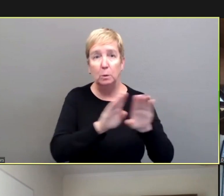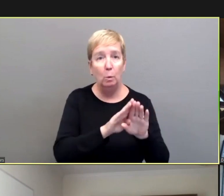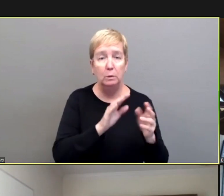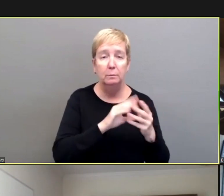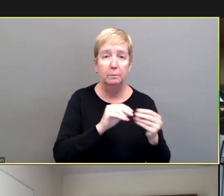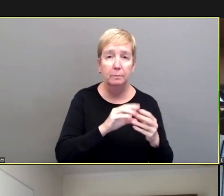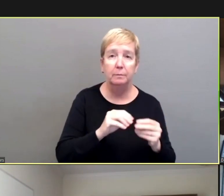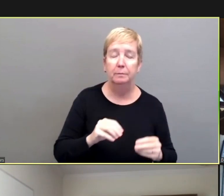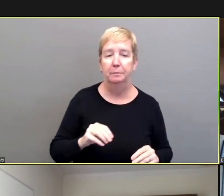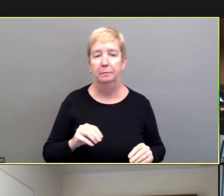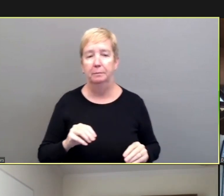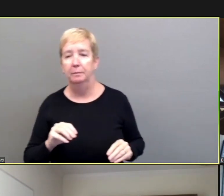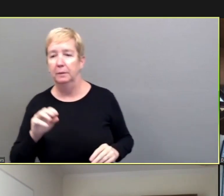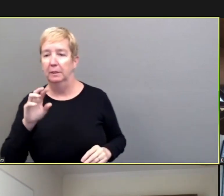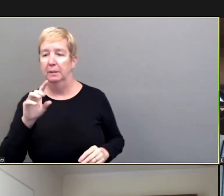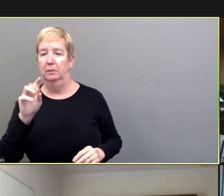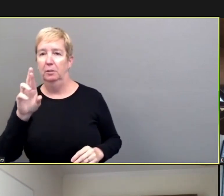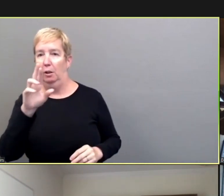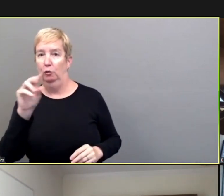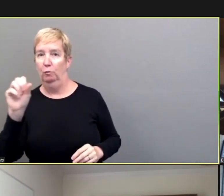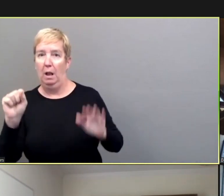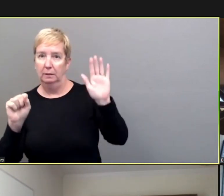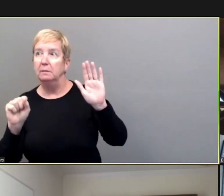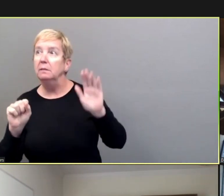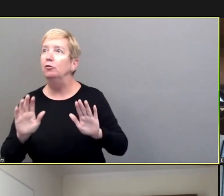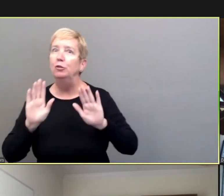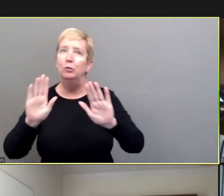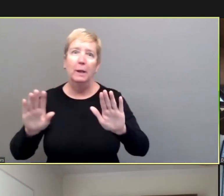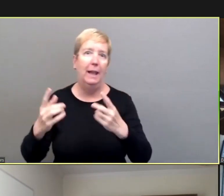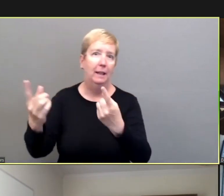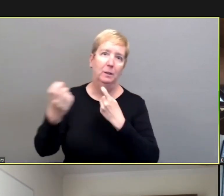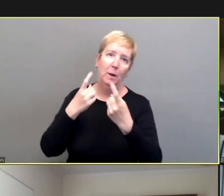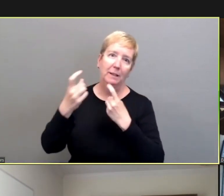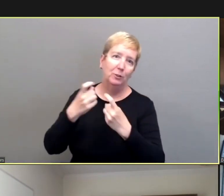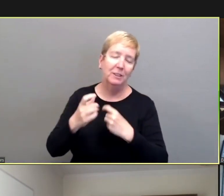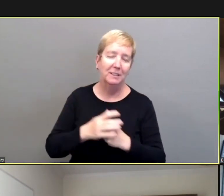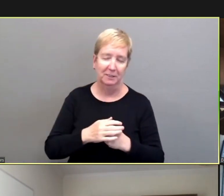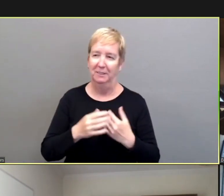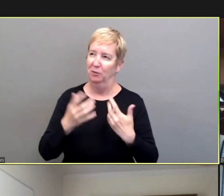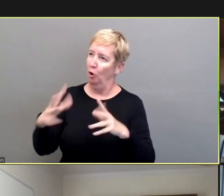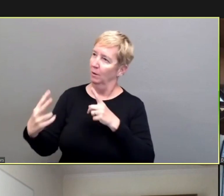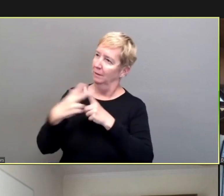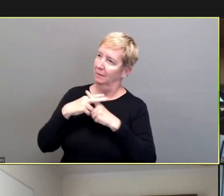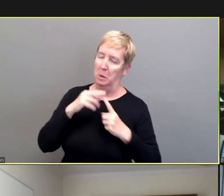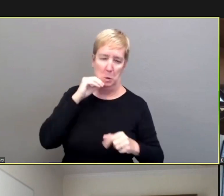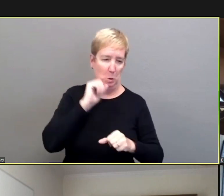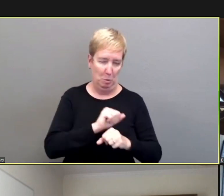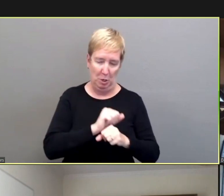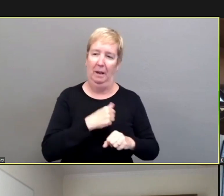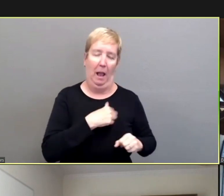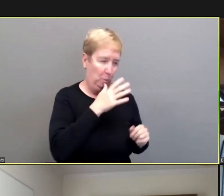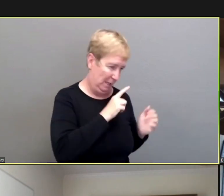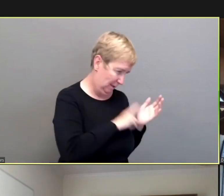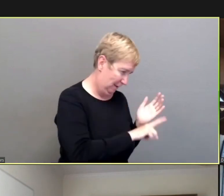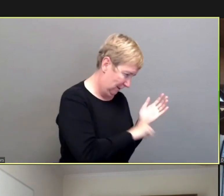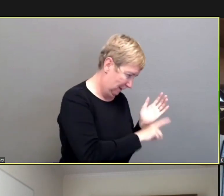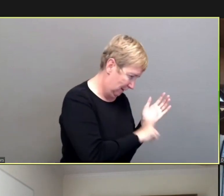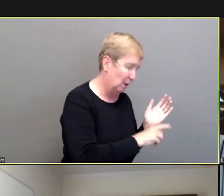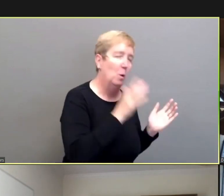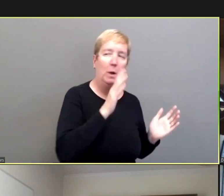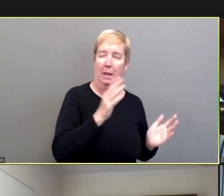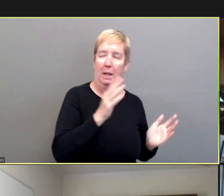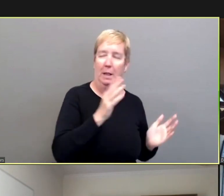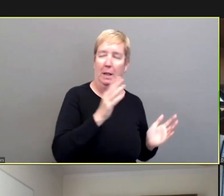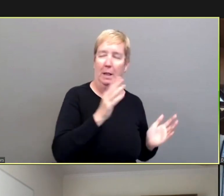I would just say fantastic questions, and I have some homework assignments, and I'll get back to you with